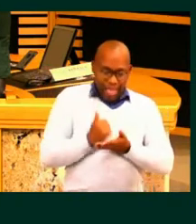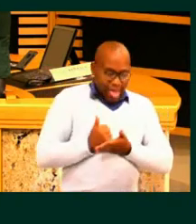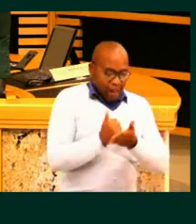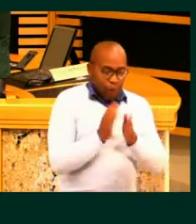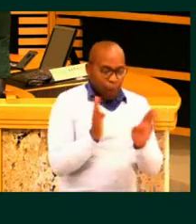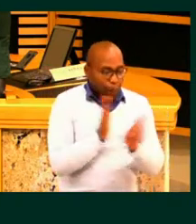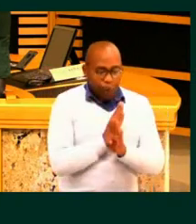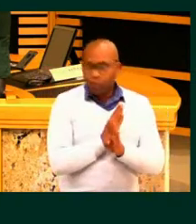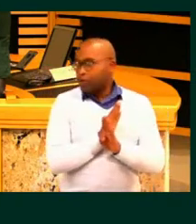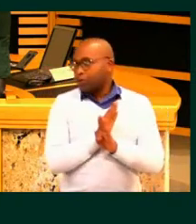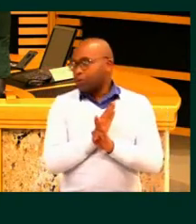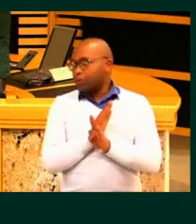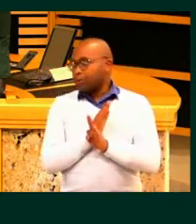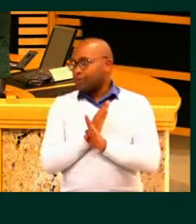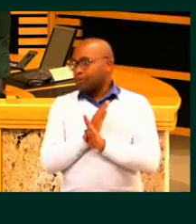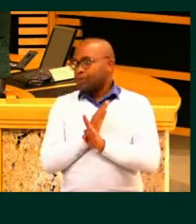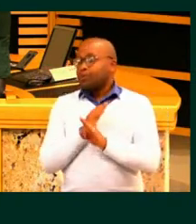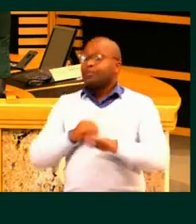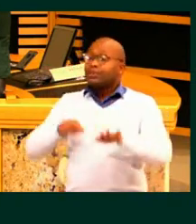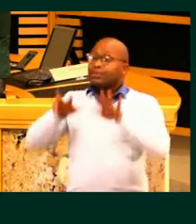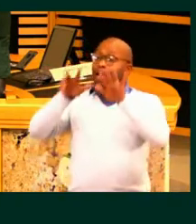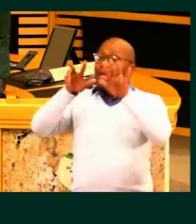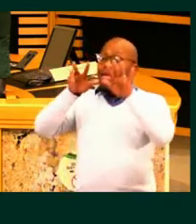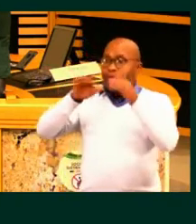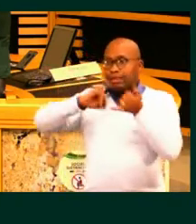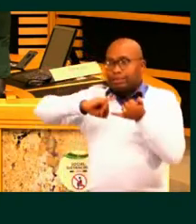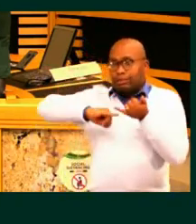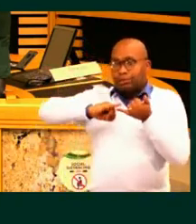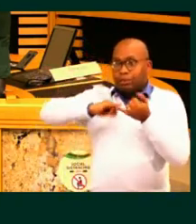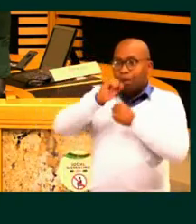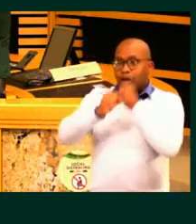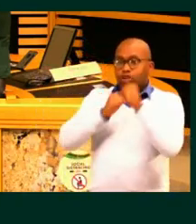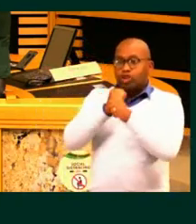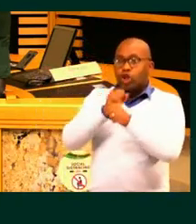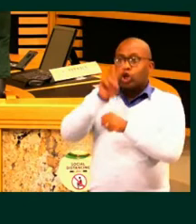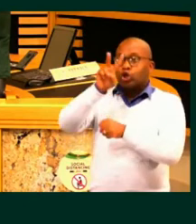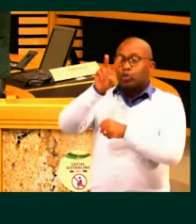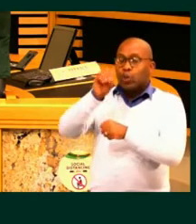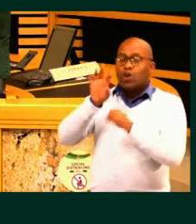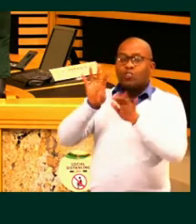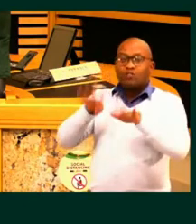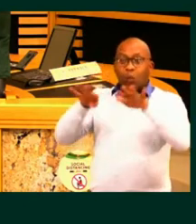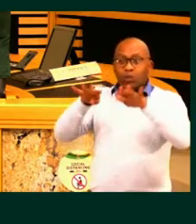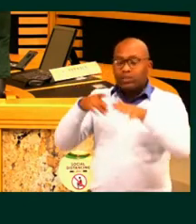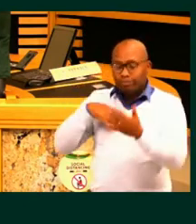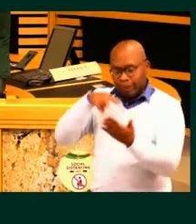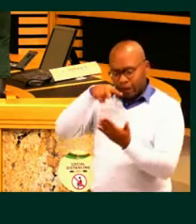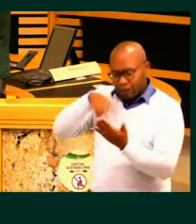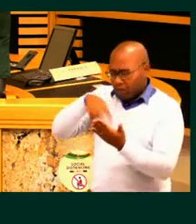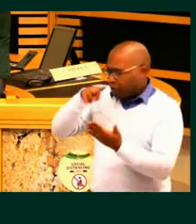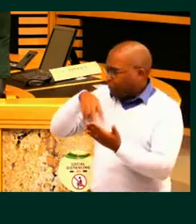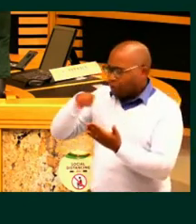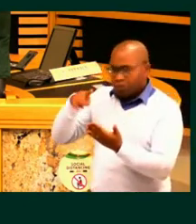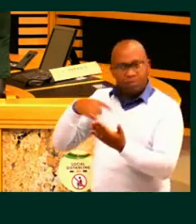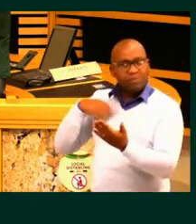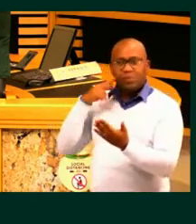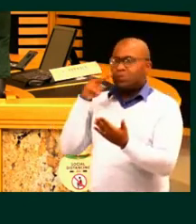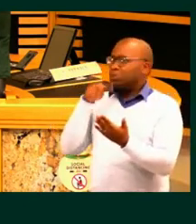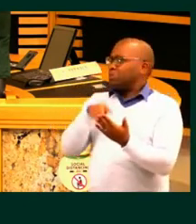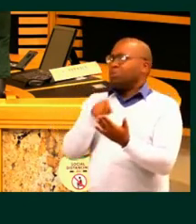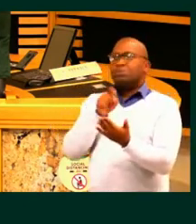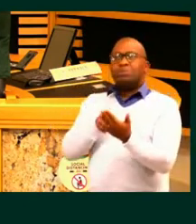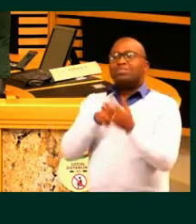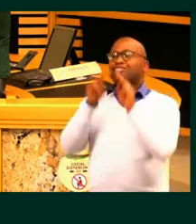policy circulated on the 8th of September 2014 and upon closer inspection it became clear that this policy